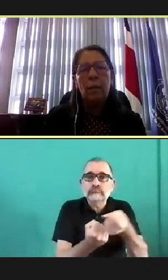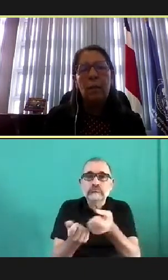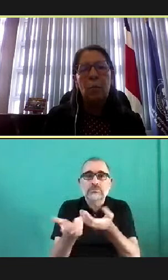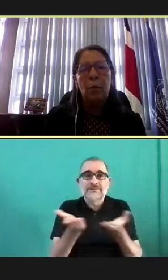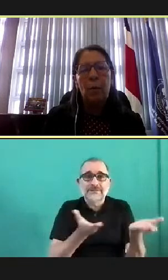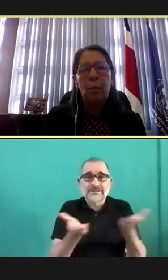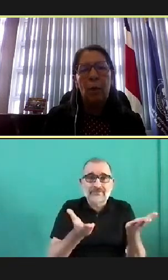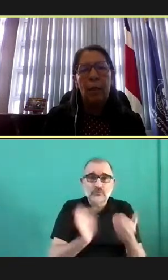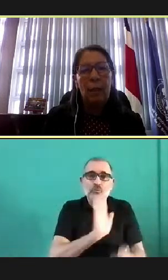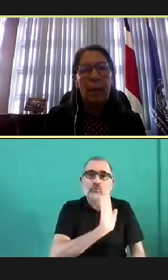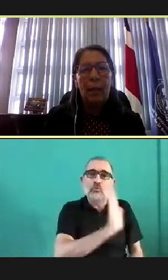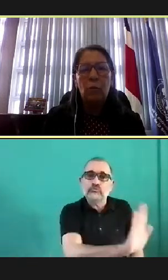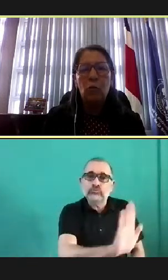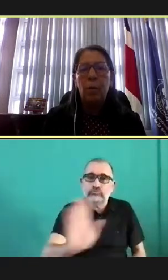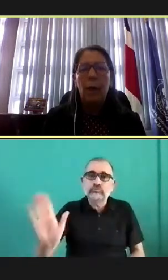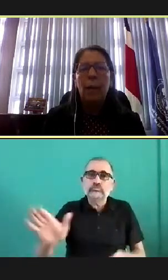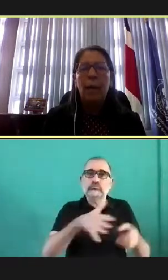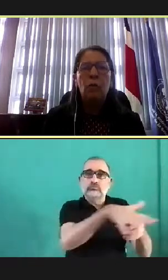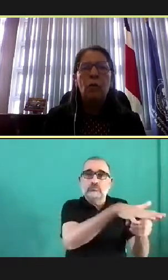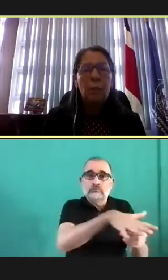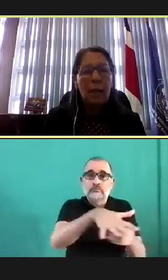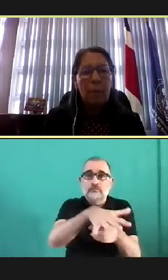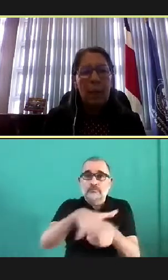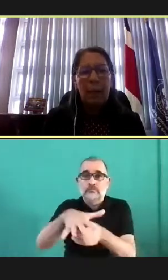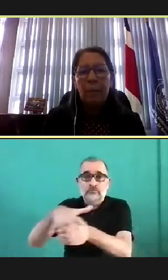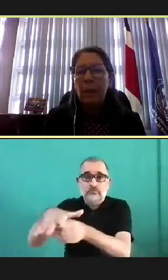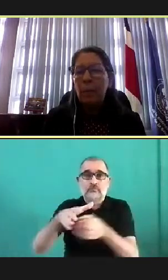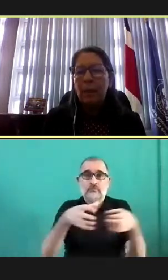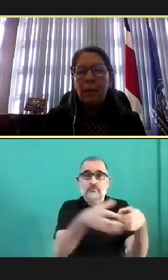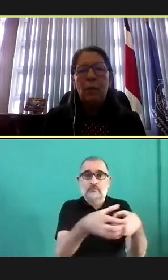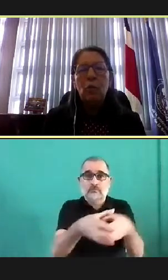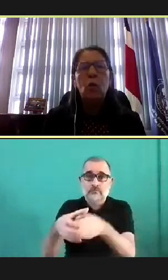as the dissemination of these